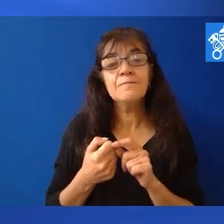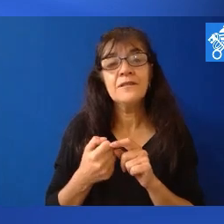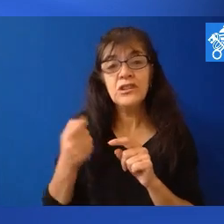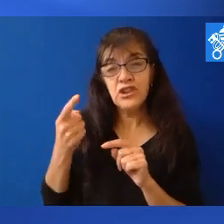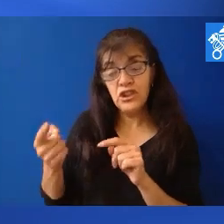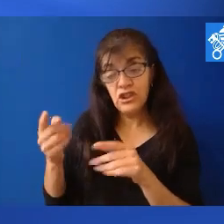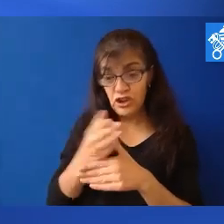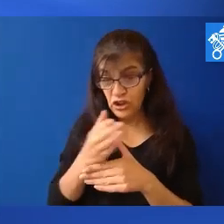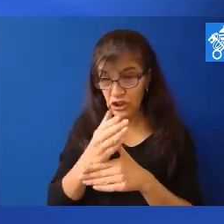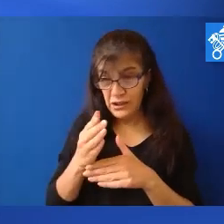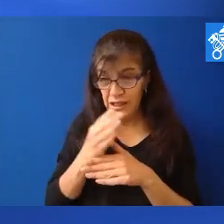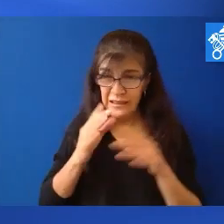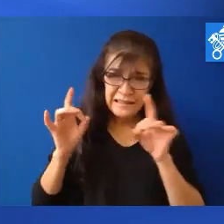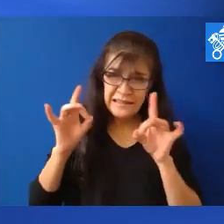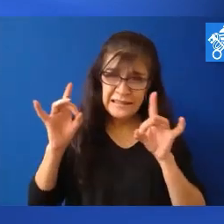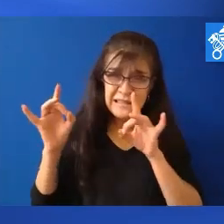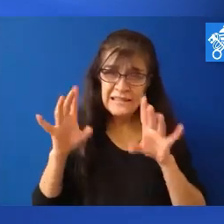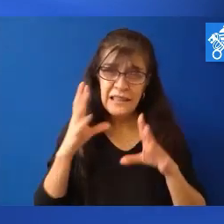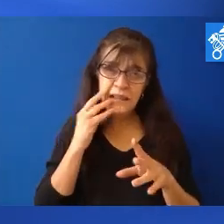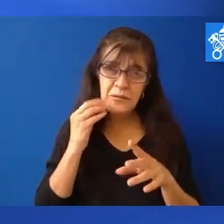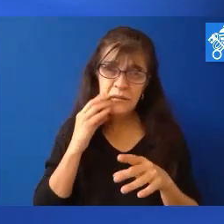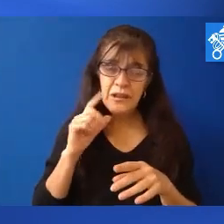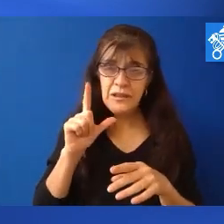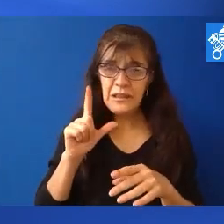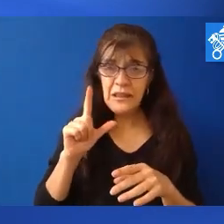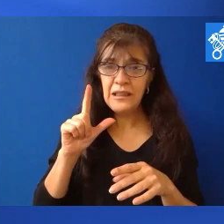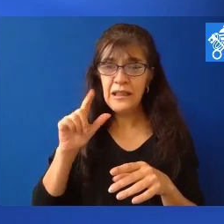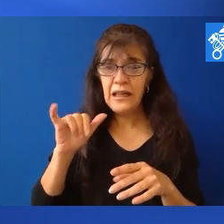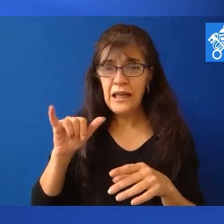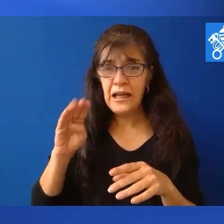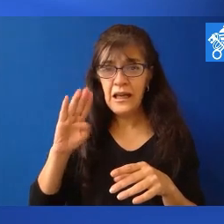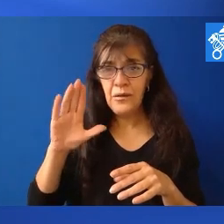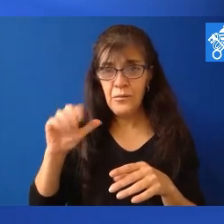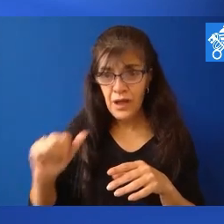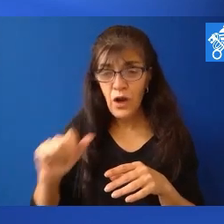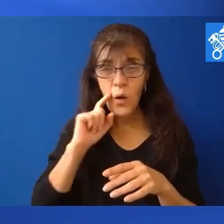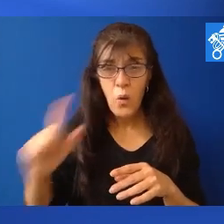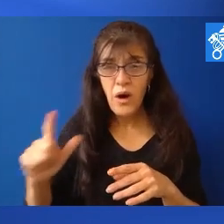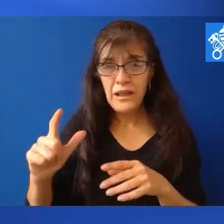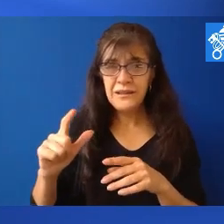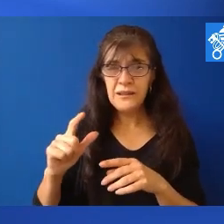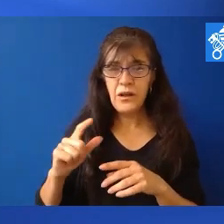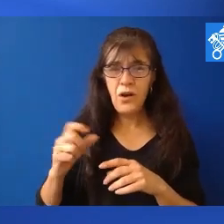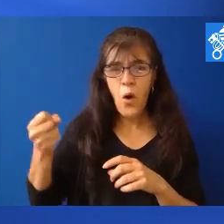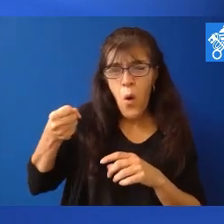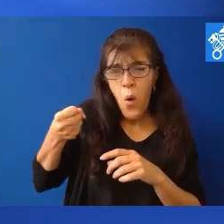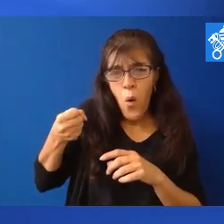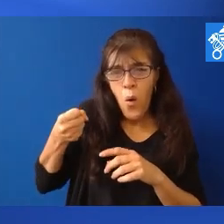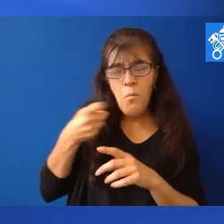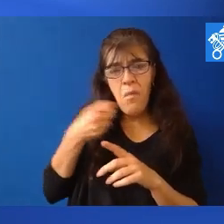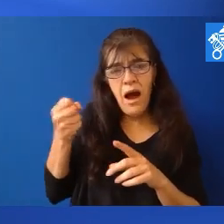from Nigeria. She shared her harrowing experience in Libya, where she was detained by some